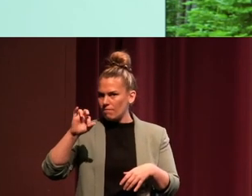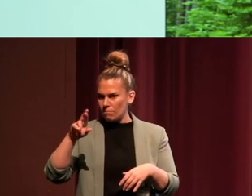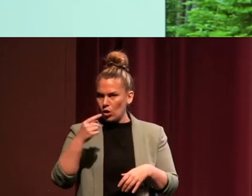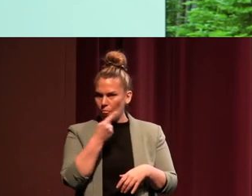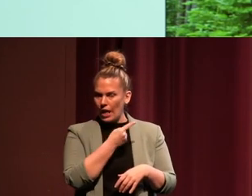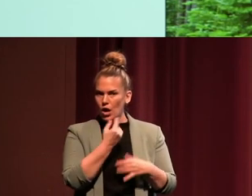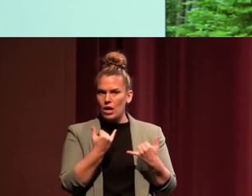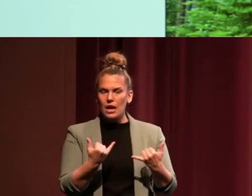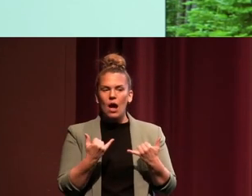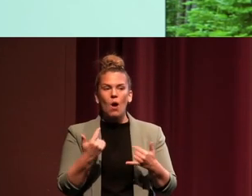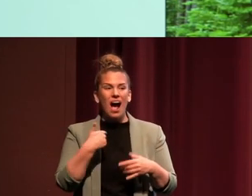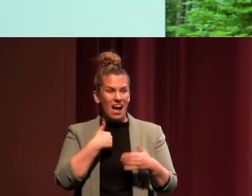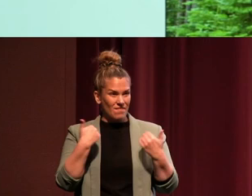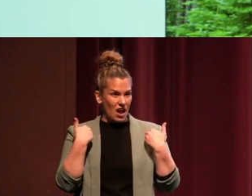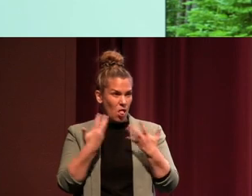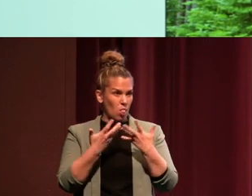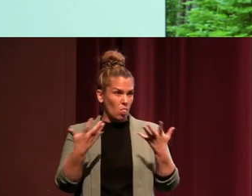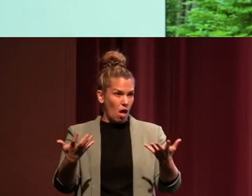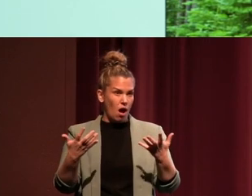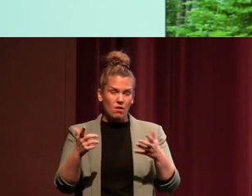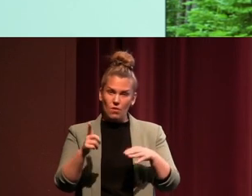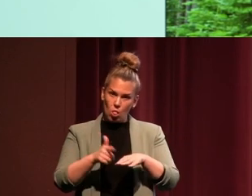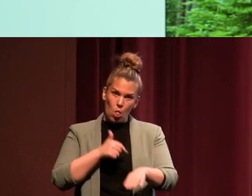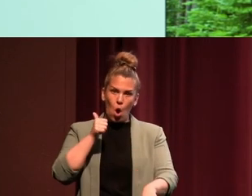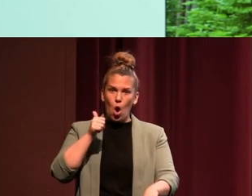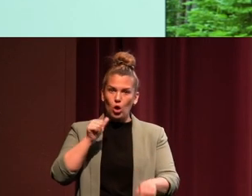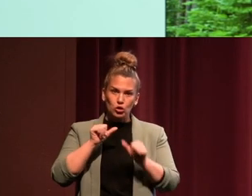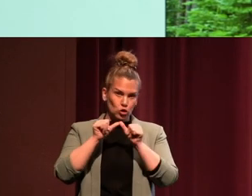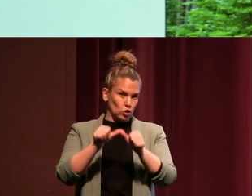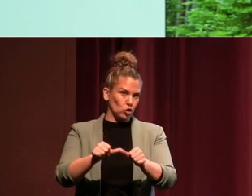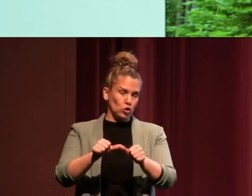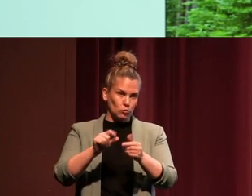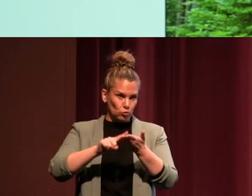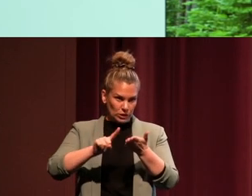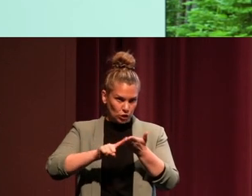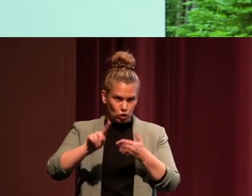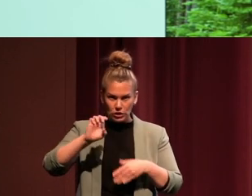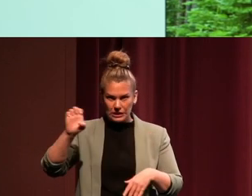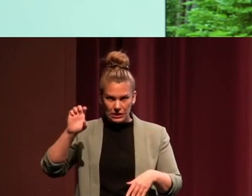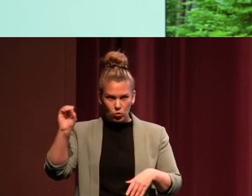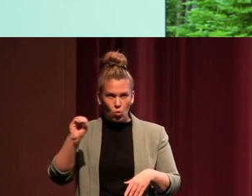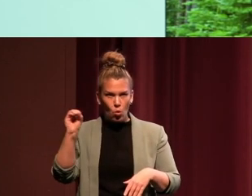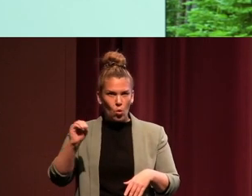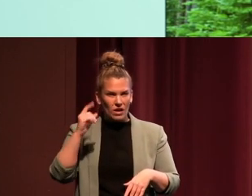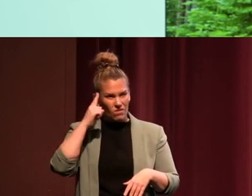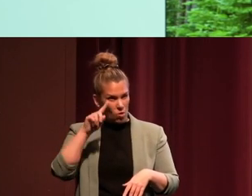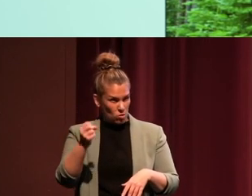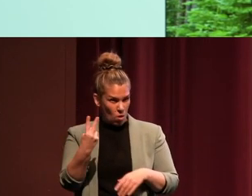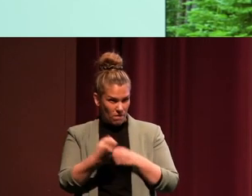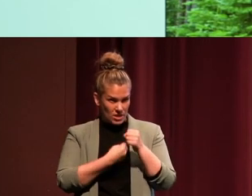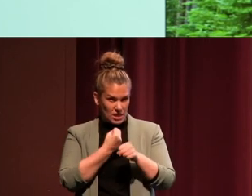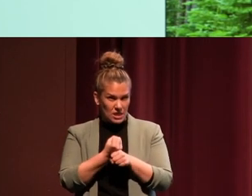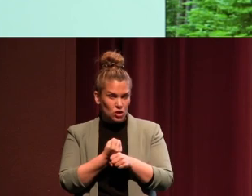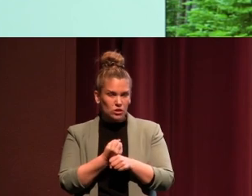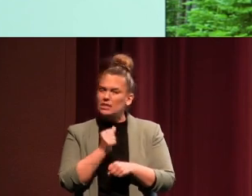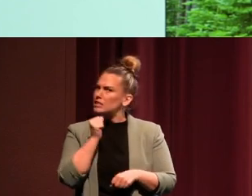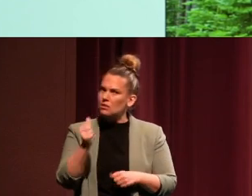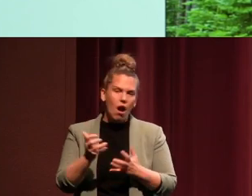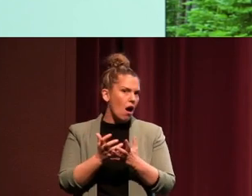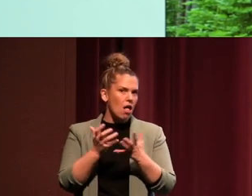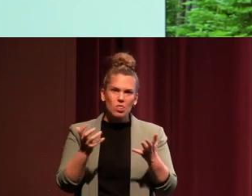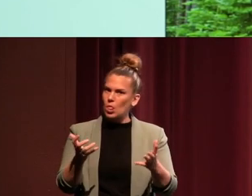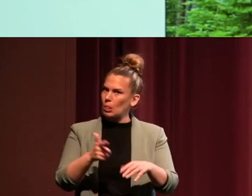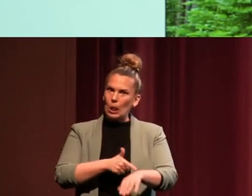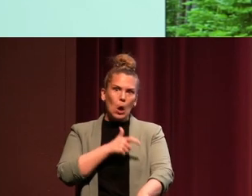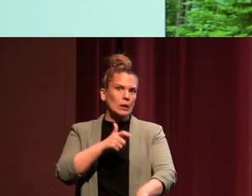have had long-term research ongoing in eastern Oregon for 12 years, which is not a long time.